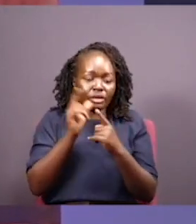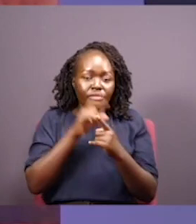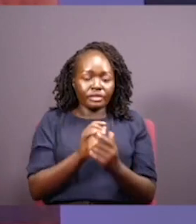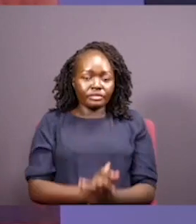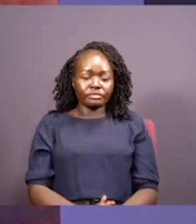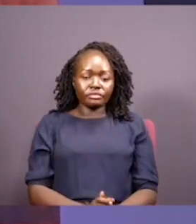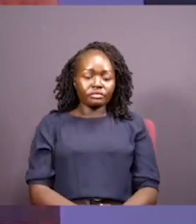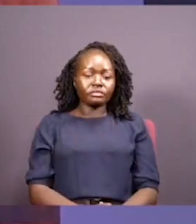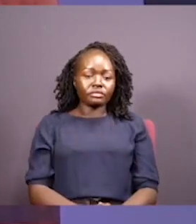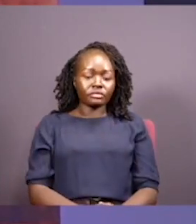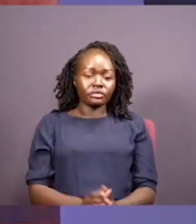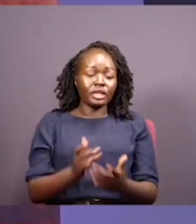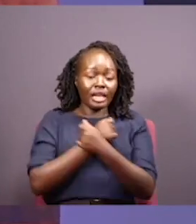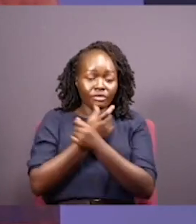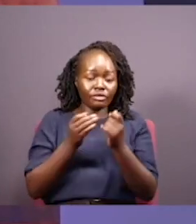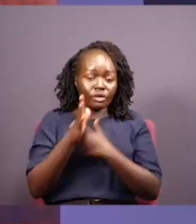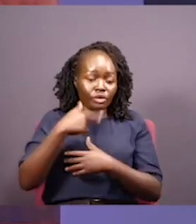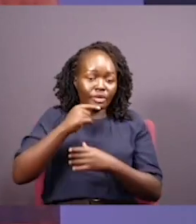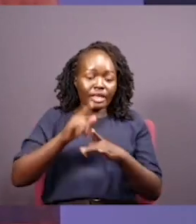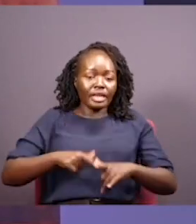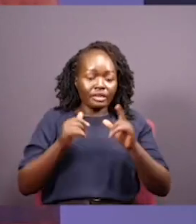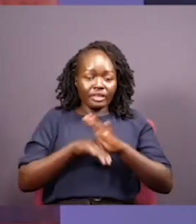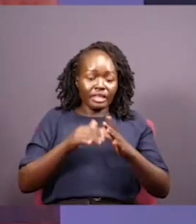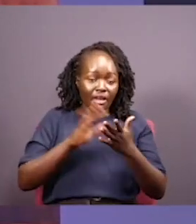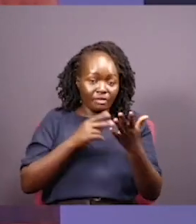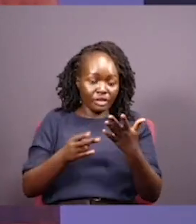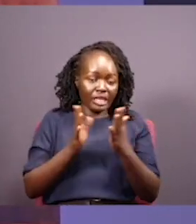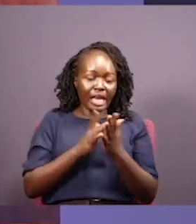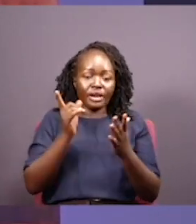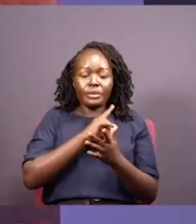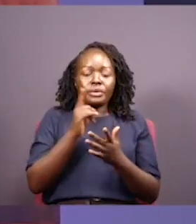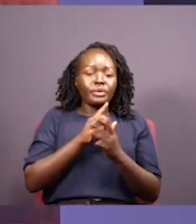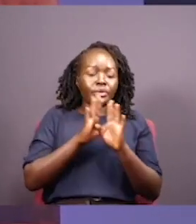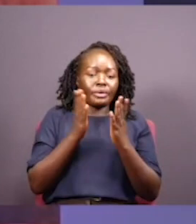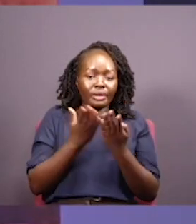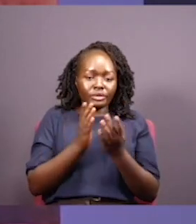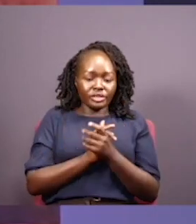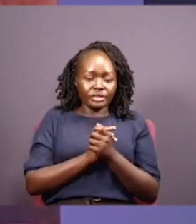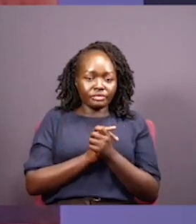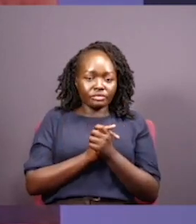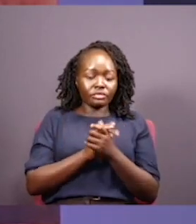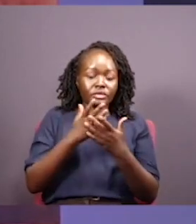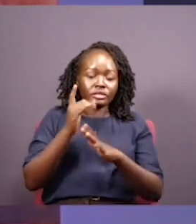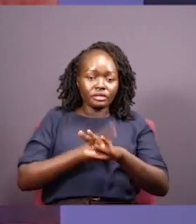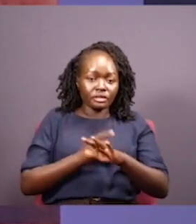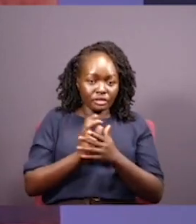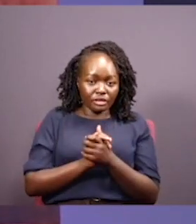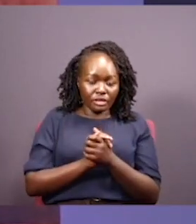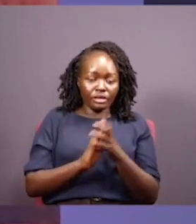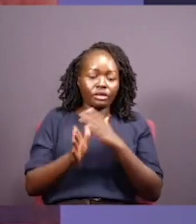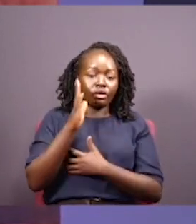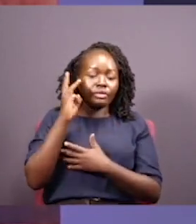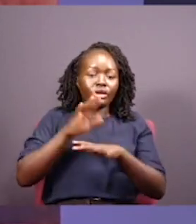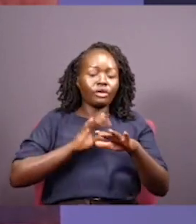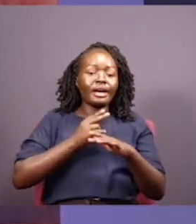God, we live in a fallen and hostile world. Sometimes God will call us to engage